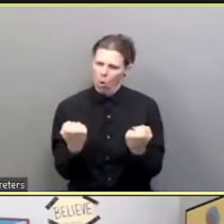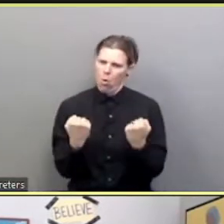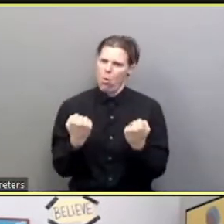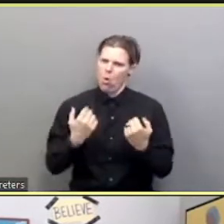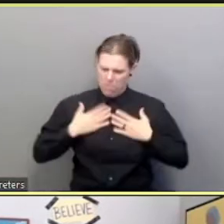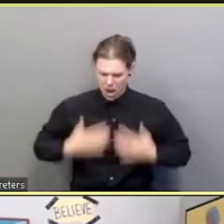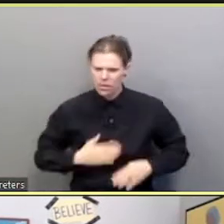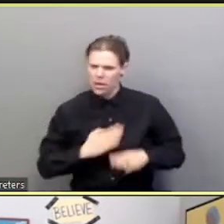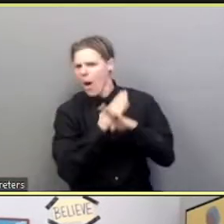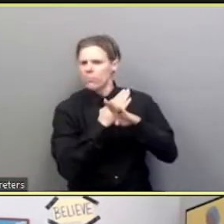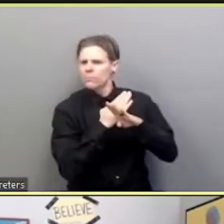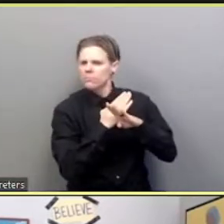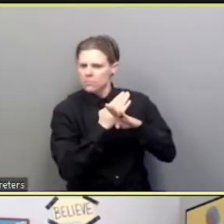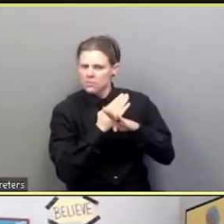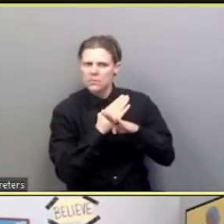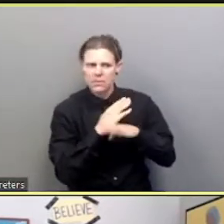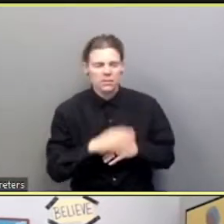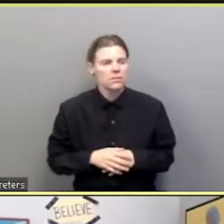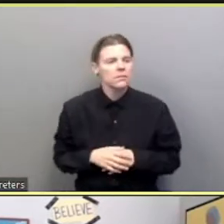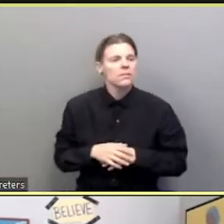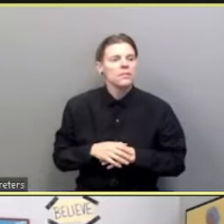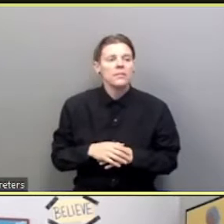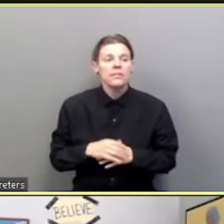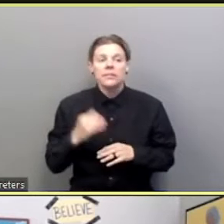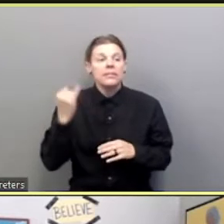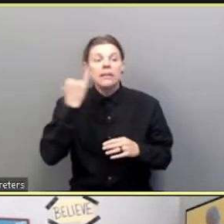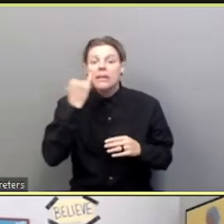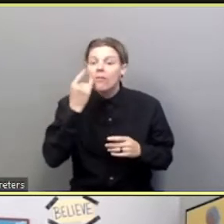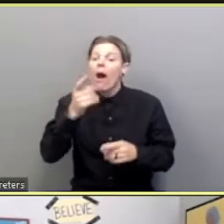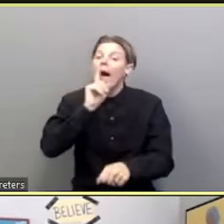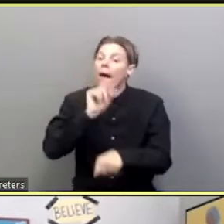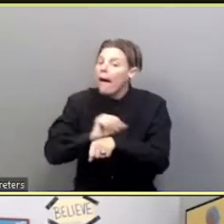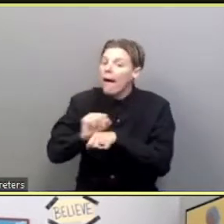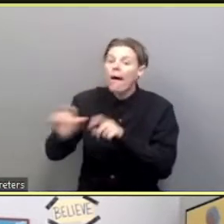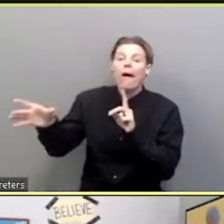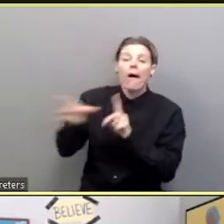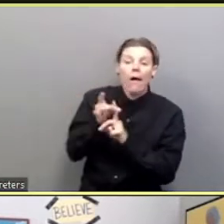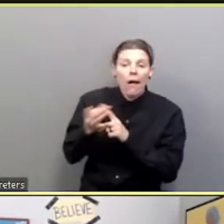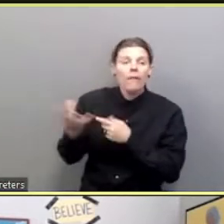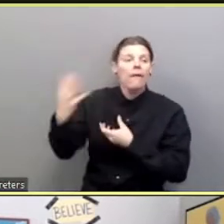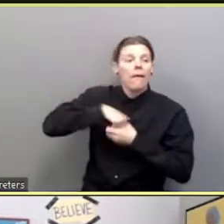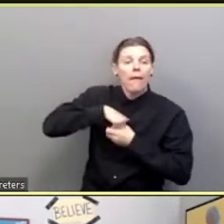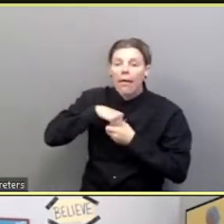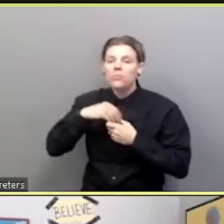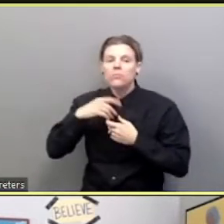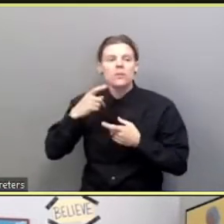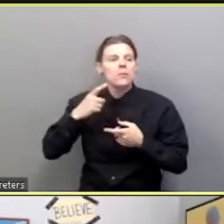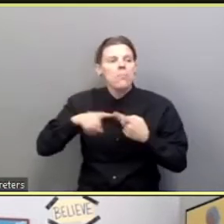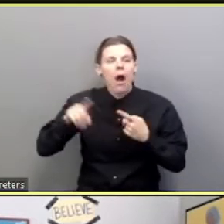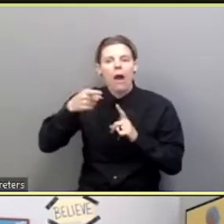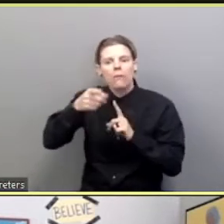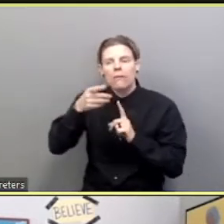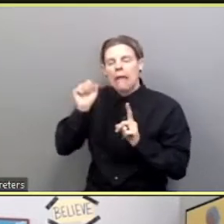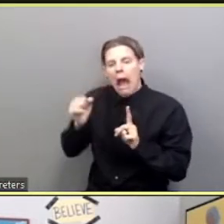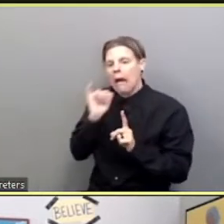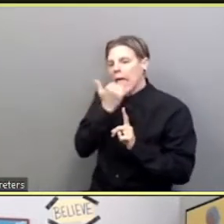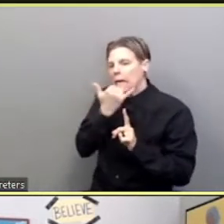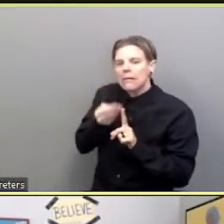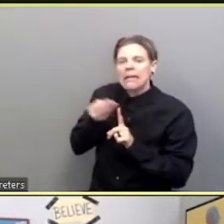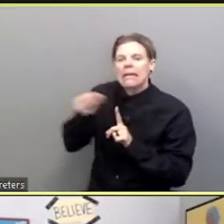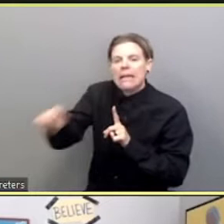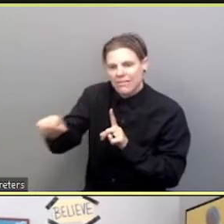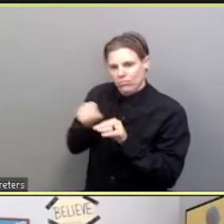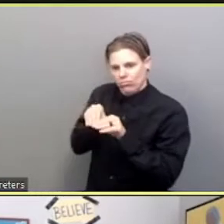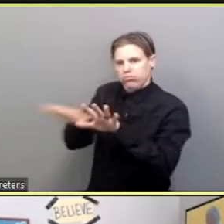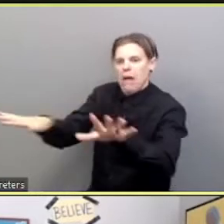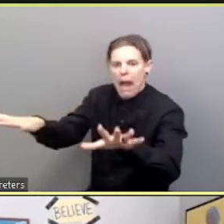get it, they don't spread it to people who are maybe immune compromised and didn't mount a good response, or maybe they're unvaccinated. It can